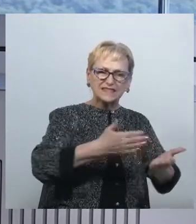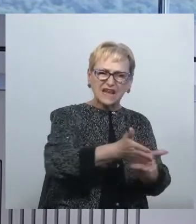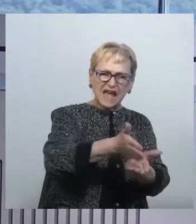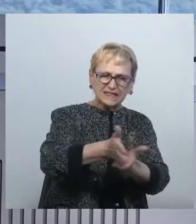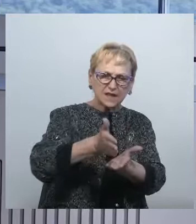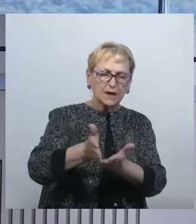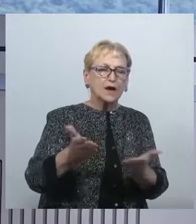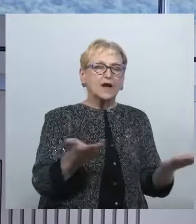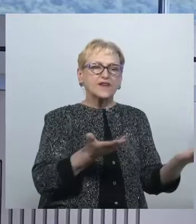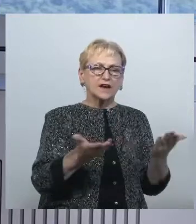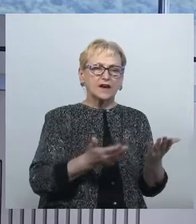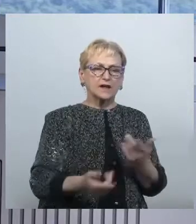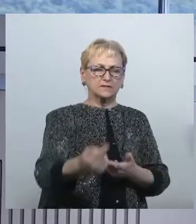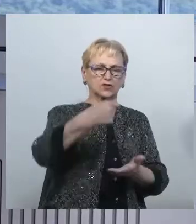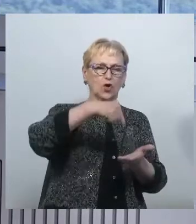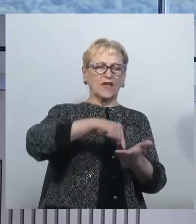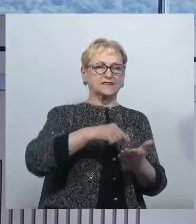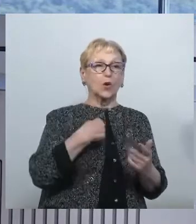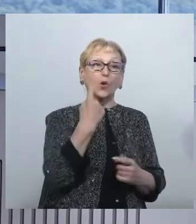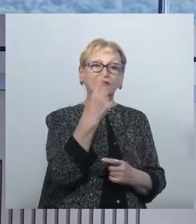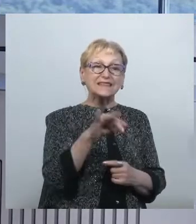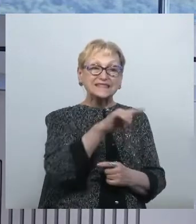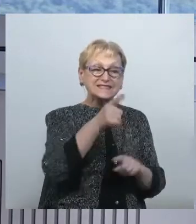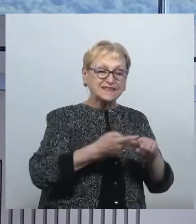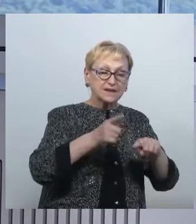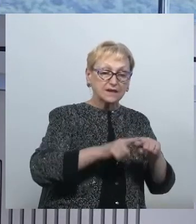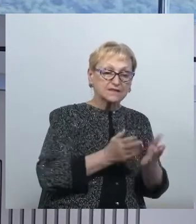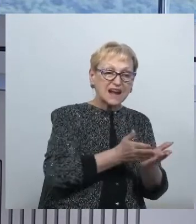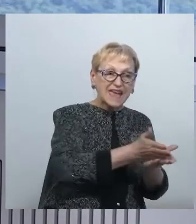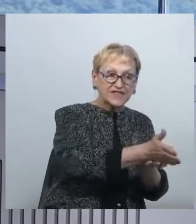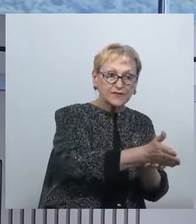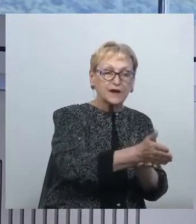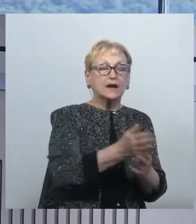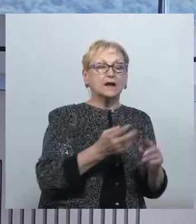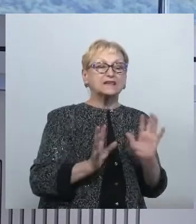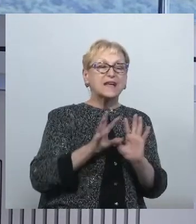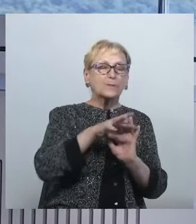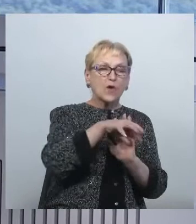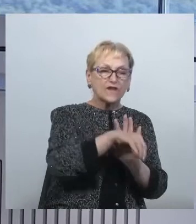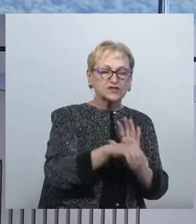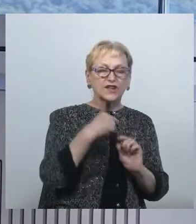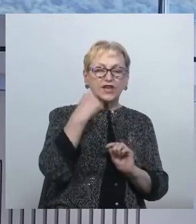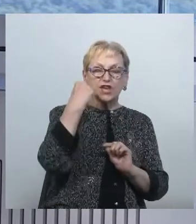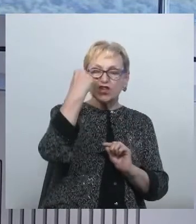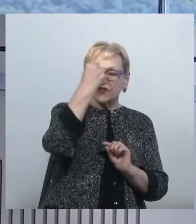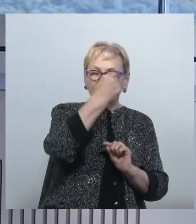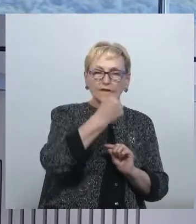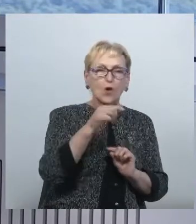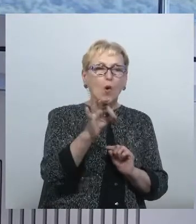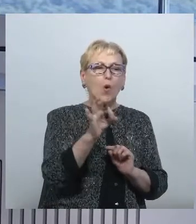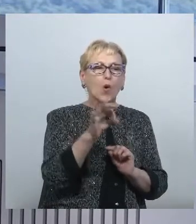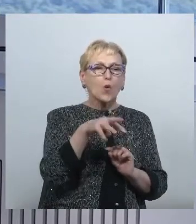the world which are echoing here, and one of those trends is the implementation of the